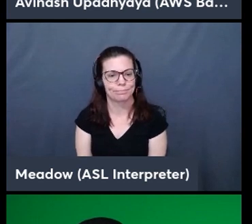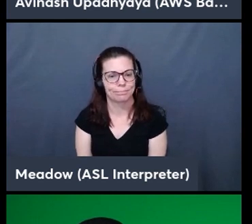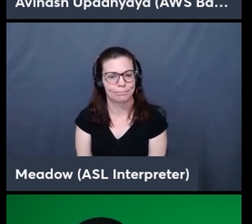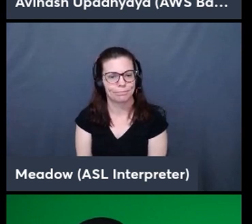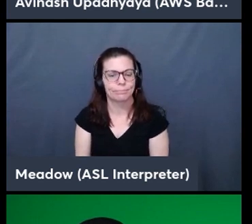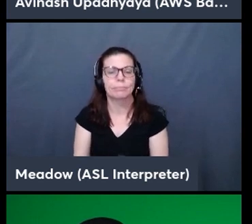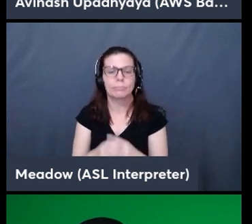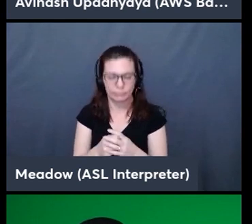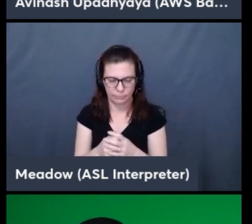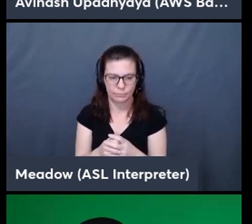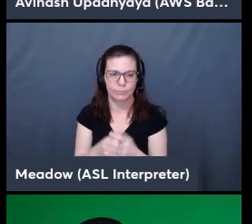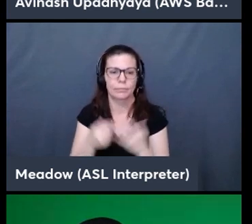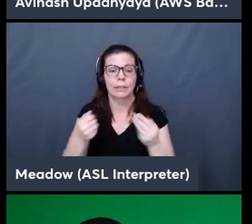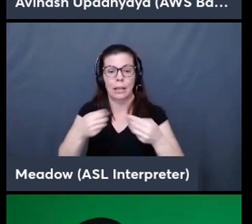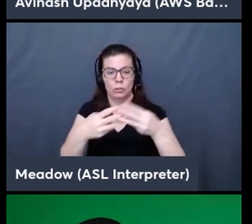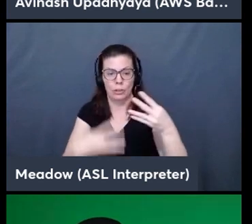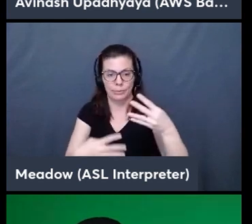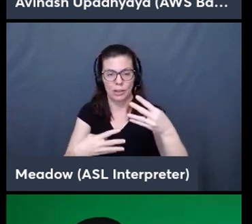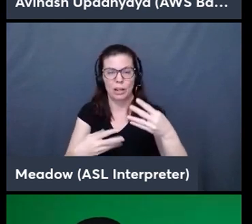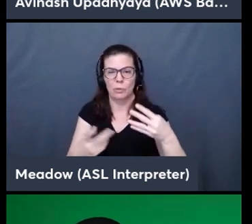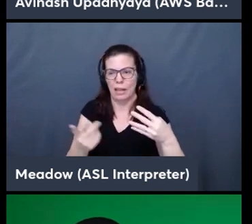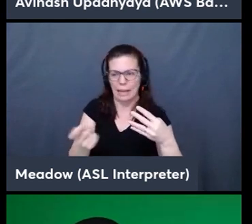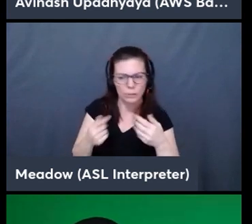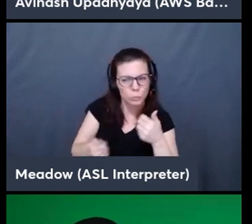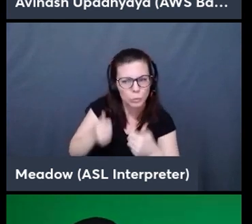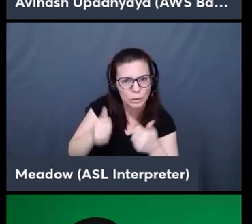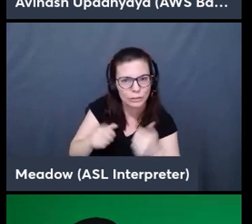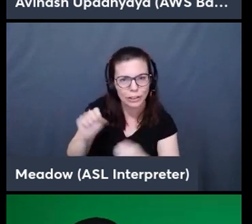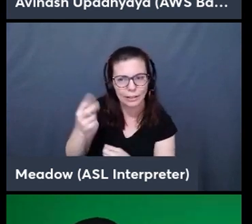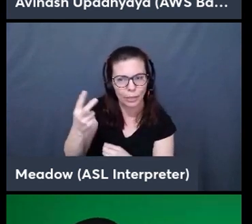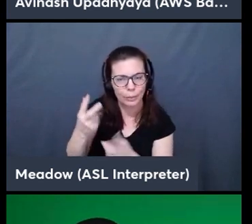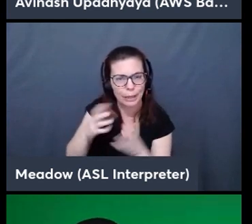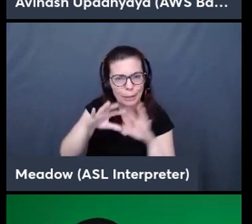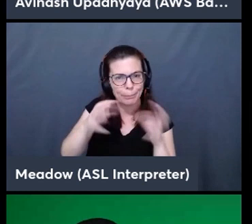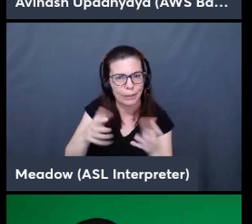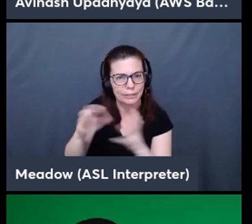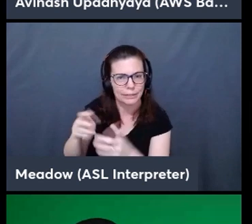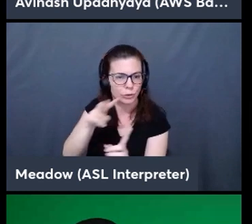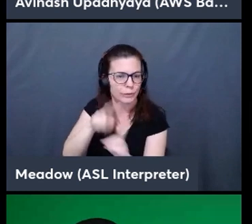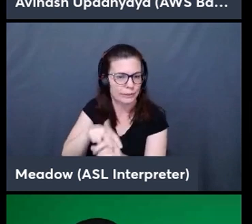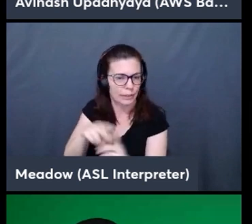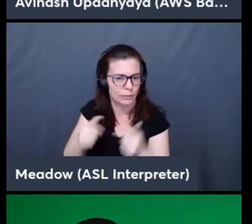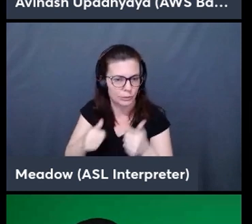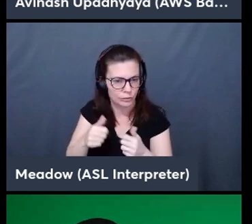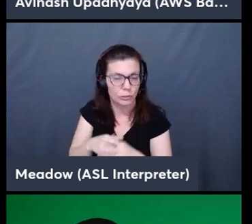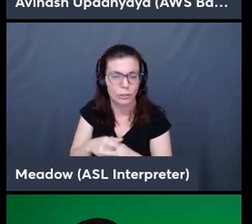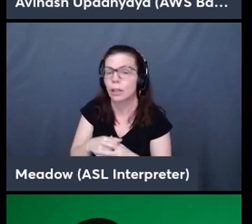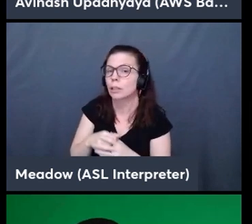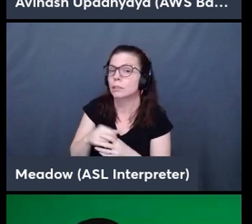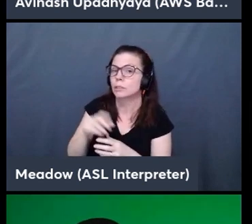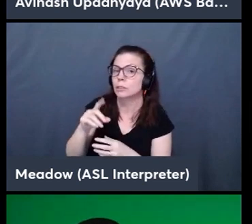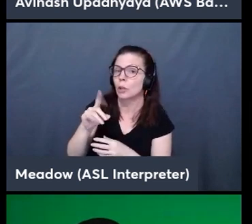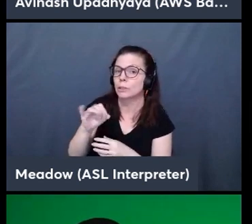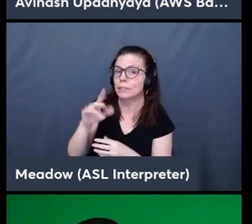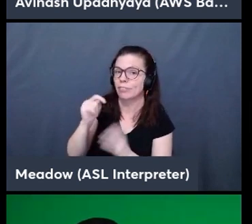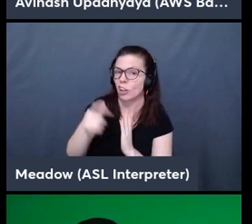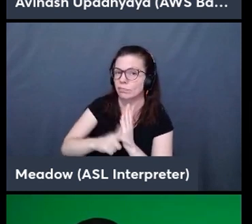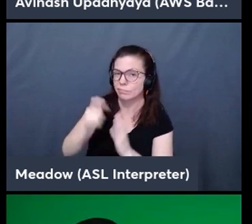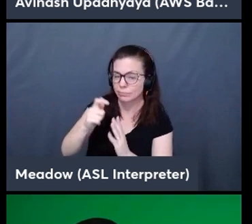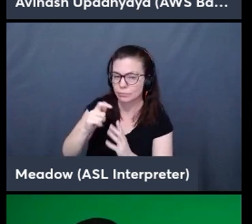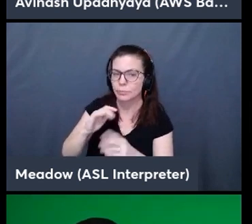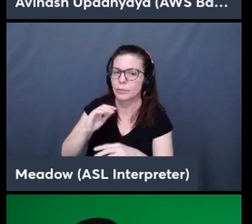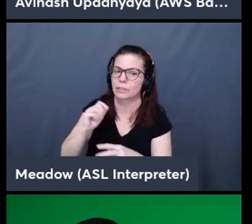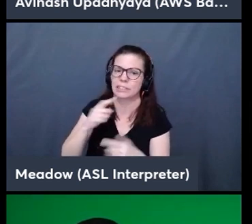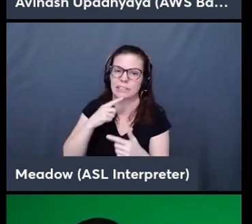And then the dropdown will ask me which S3 buckets do I want to assign here. The default selection is all buckets. I'll uncheck